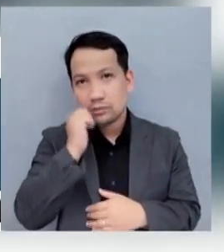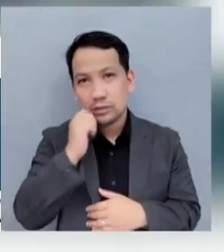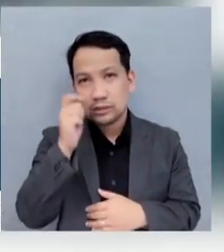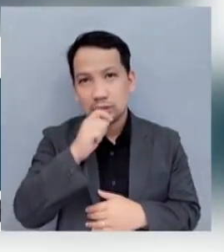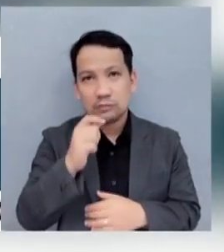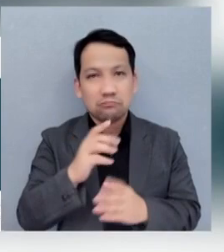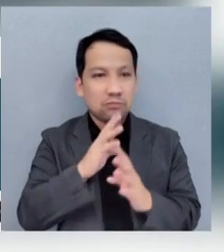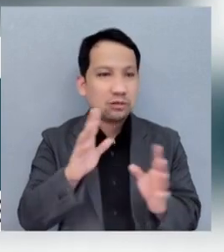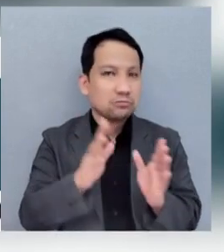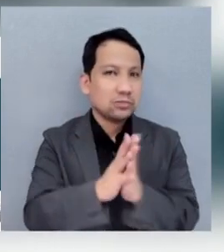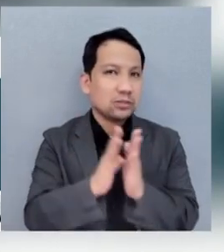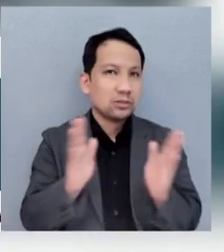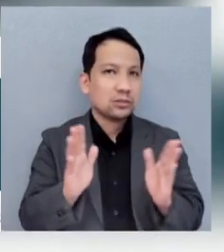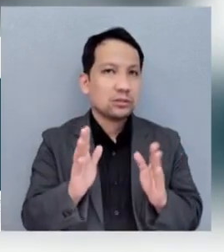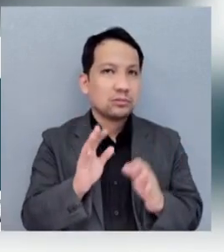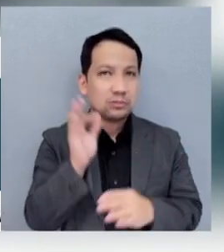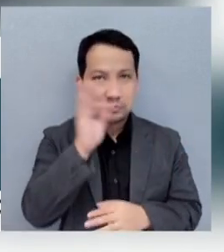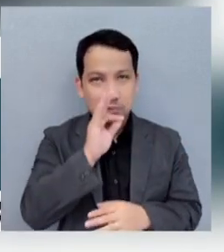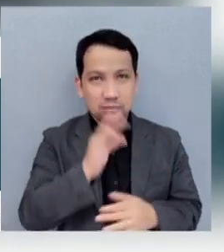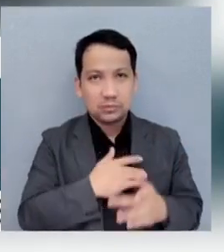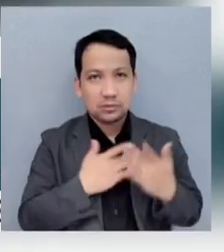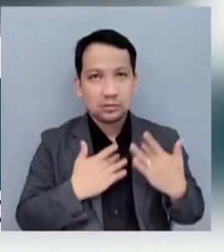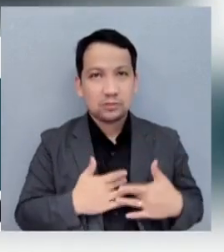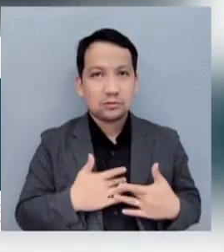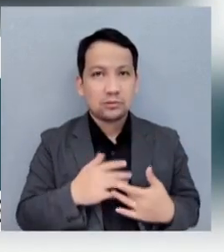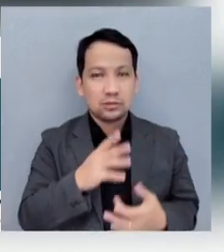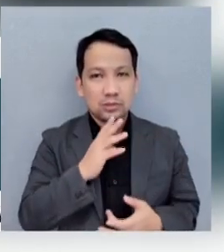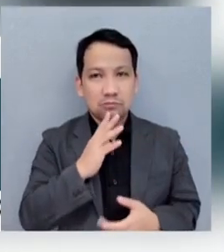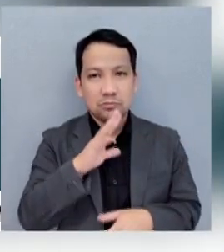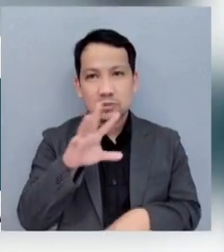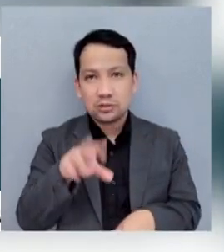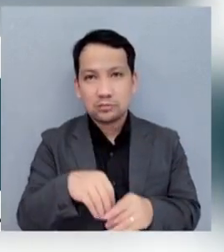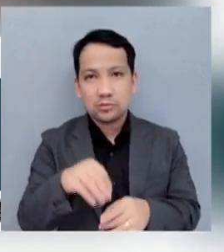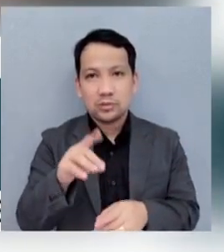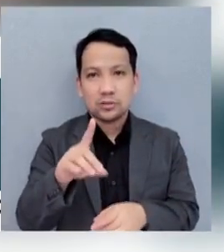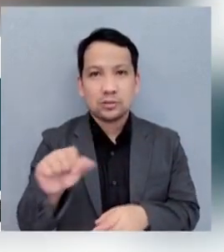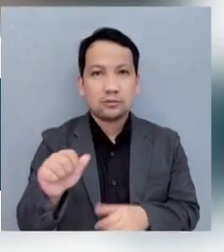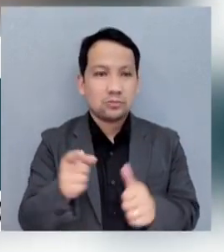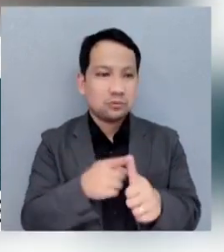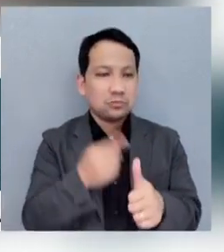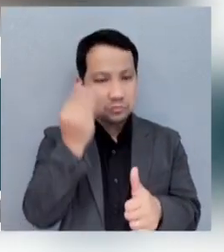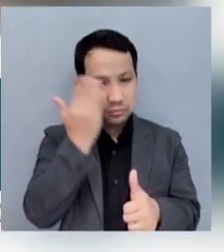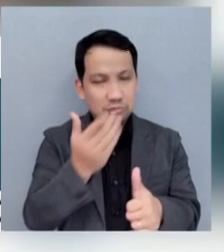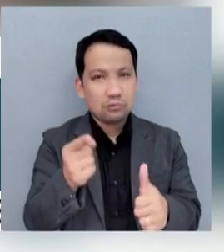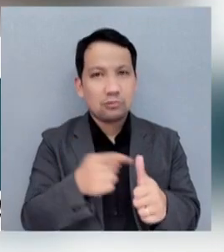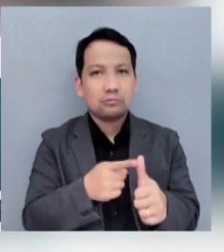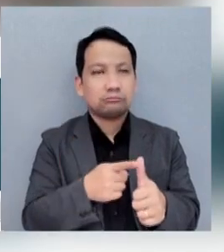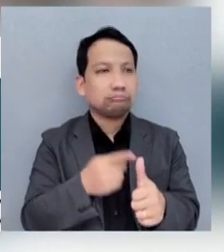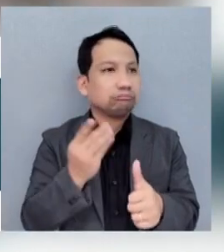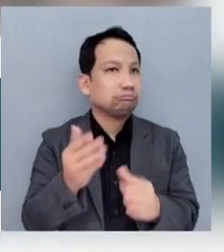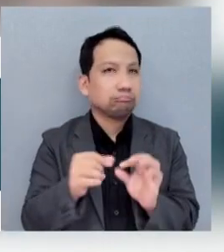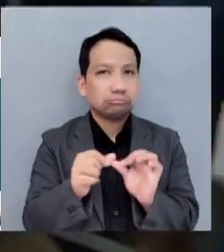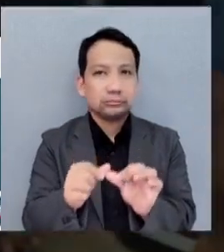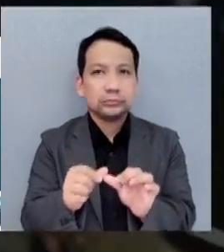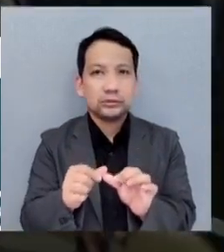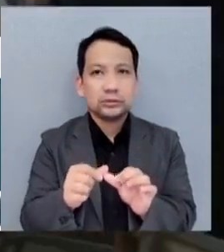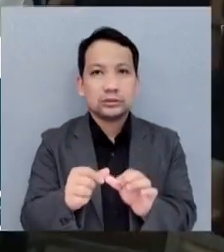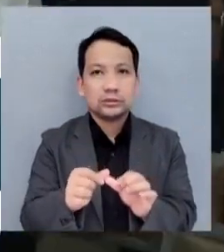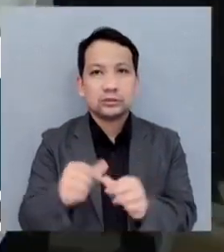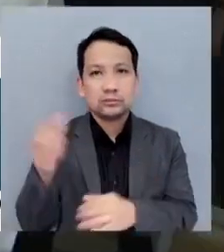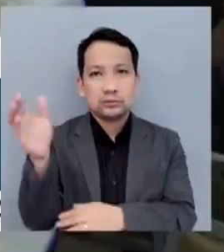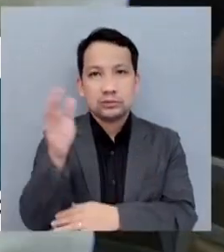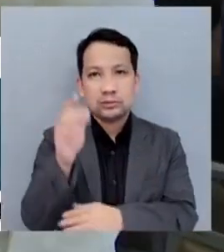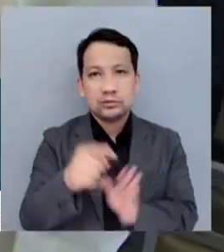very, very Filipino at heart. And whenever we spoke about foreign affairs, he was the first one who would always bandy the flag.